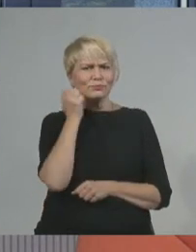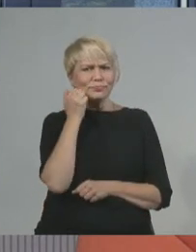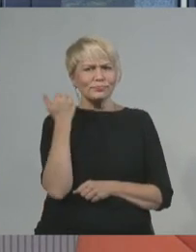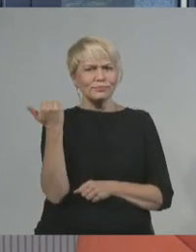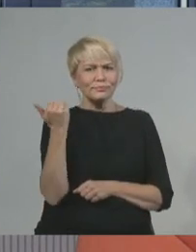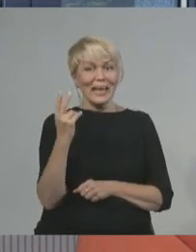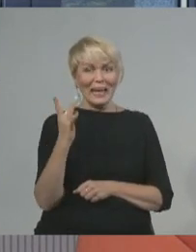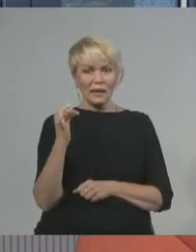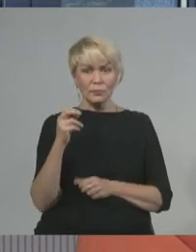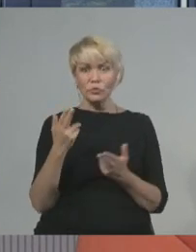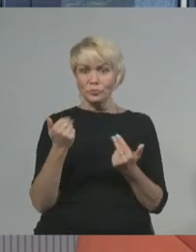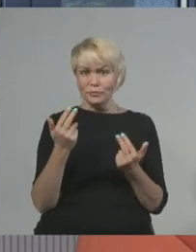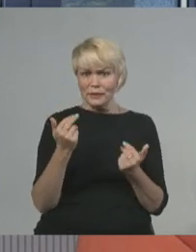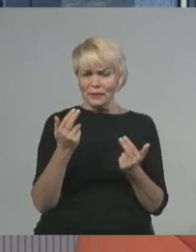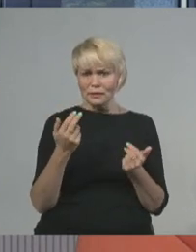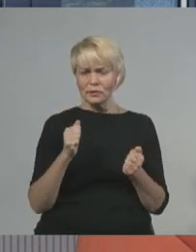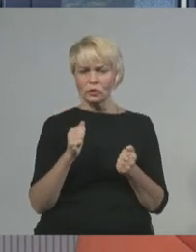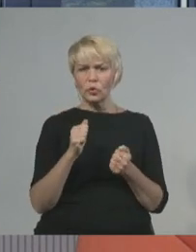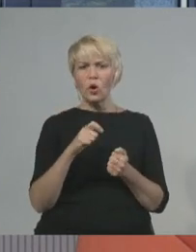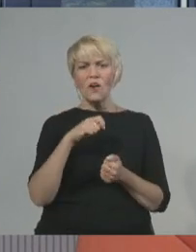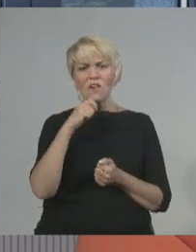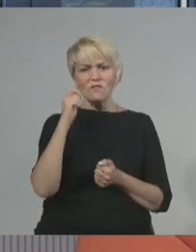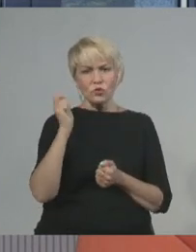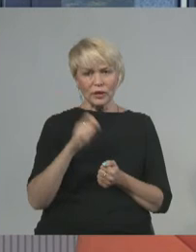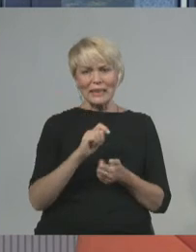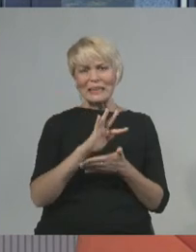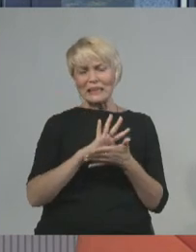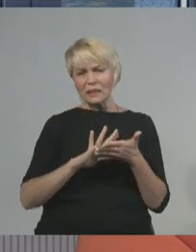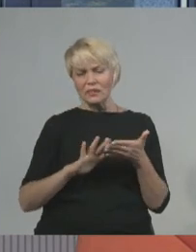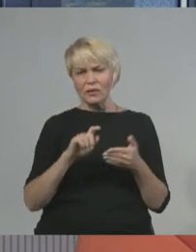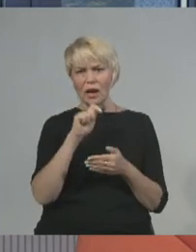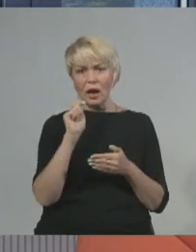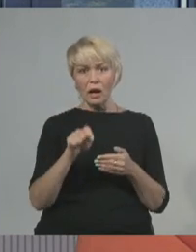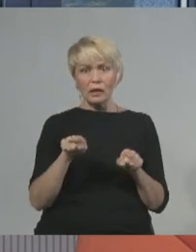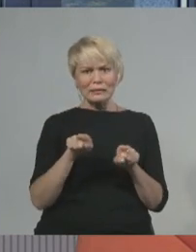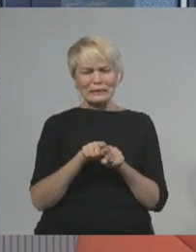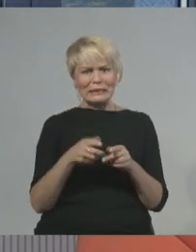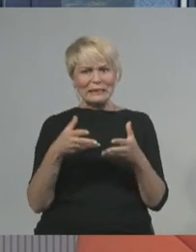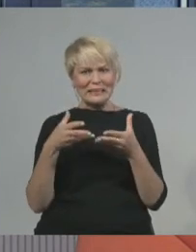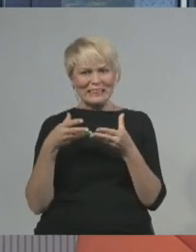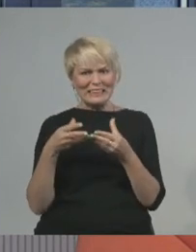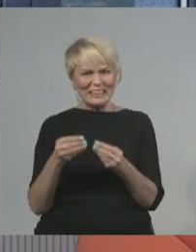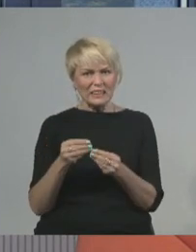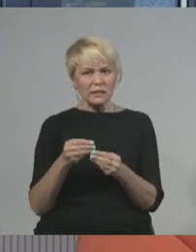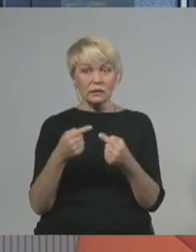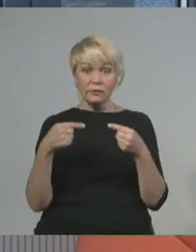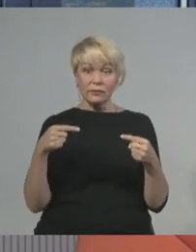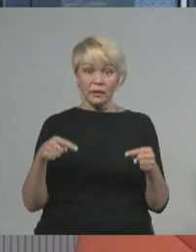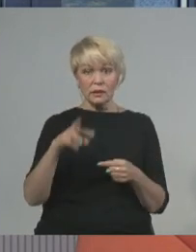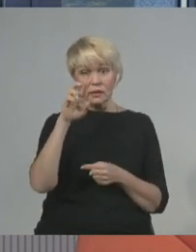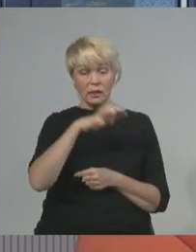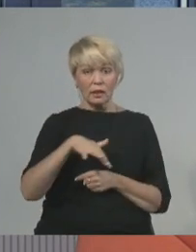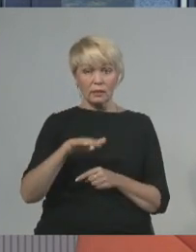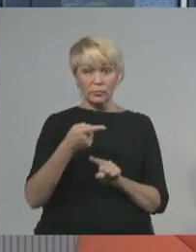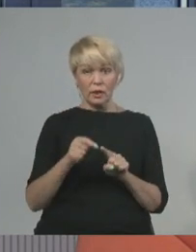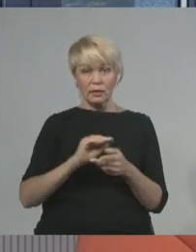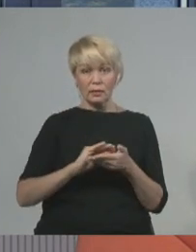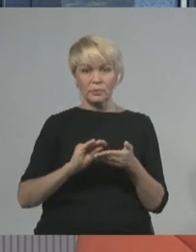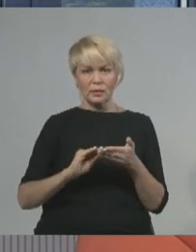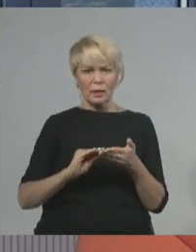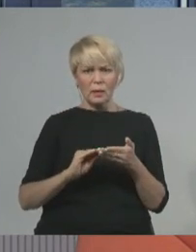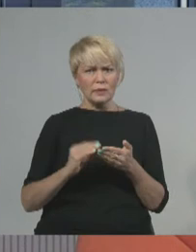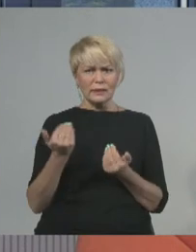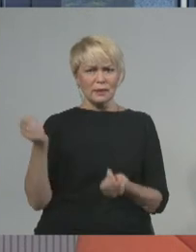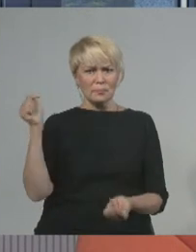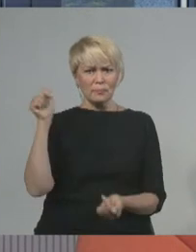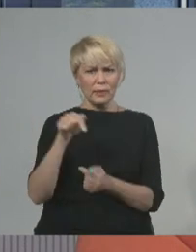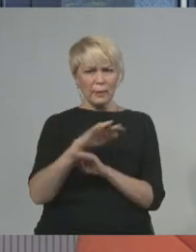experienced that kind of pressure in any other country that i've covered it is only in ukraine where i write